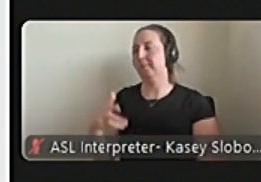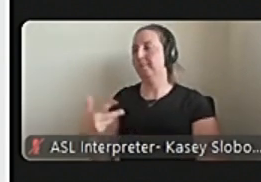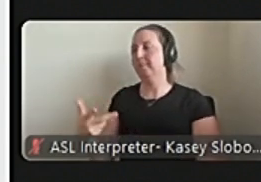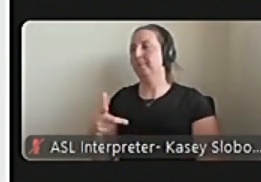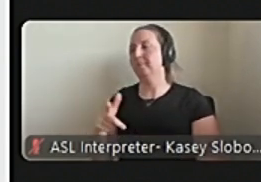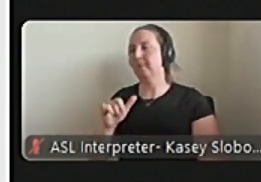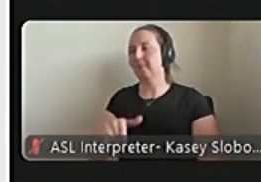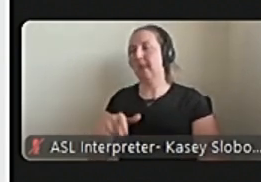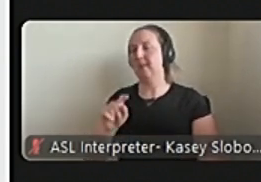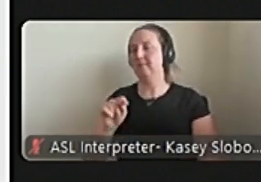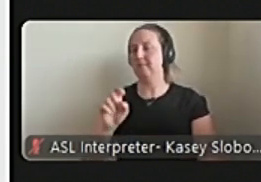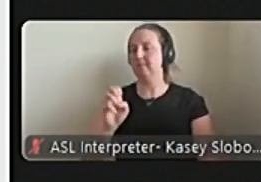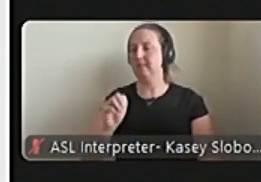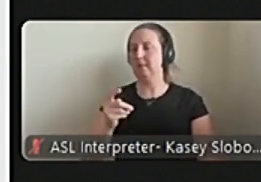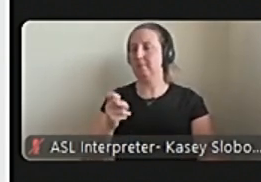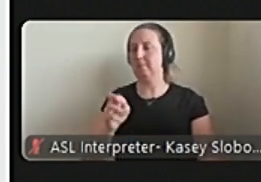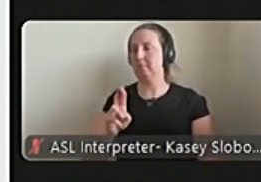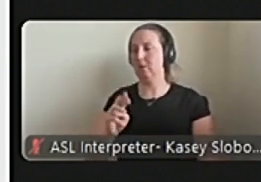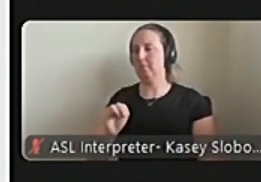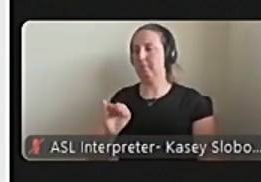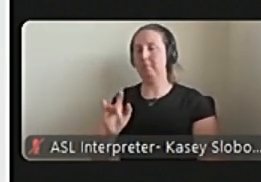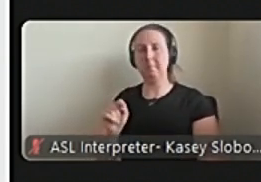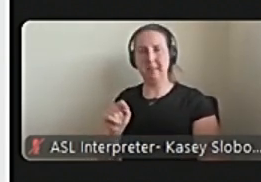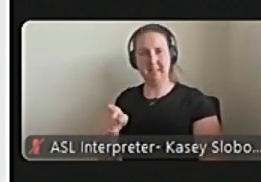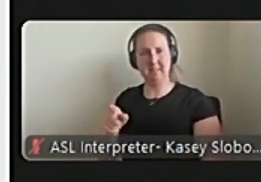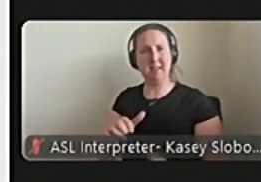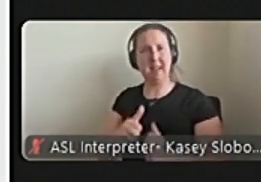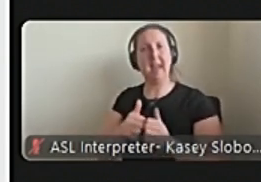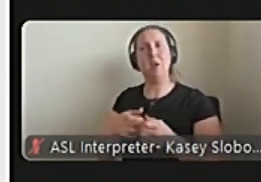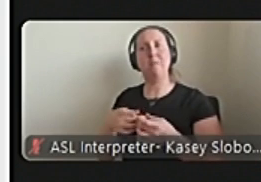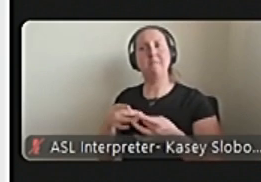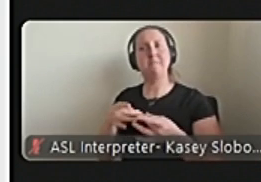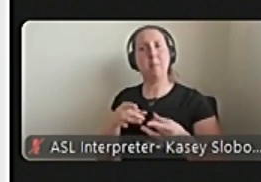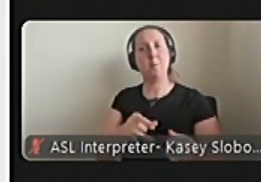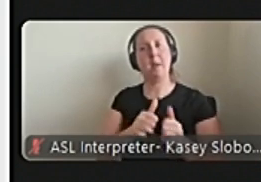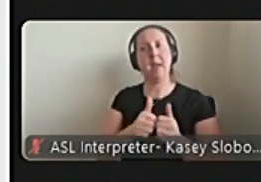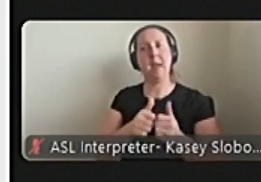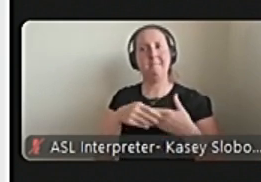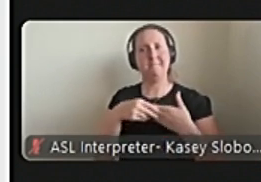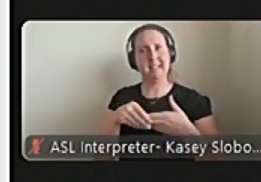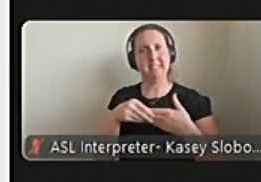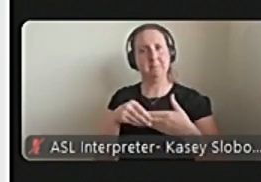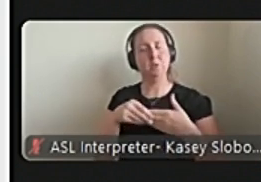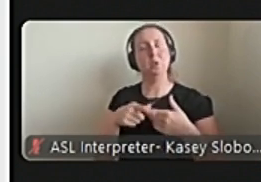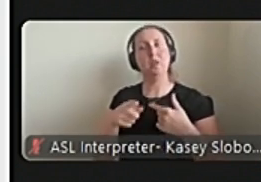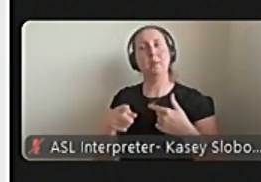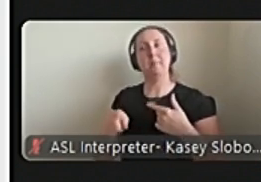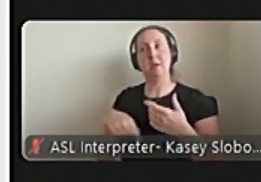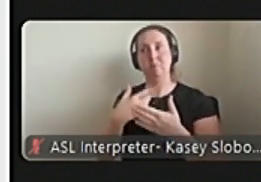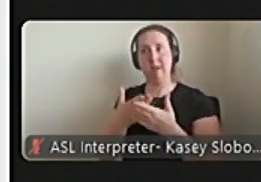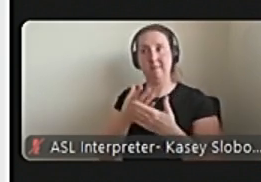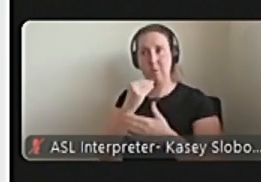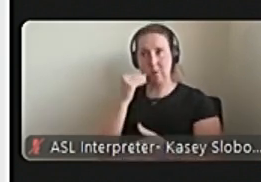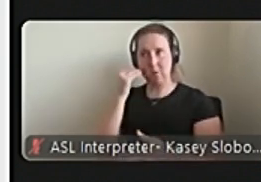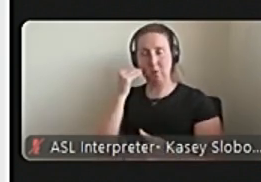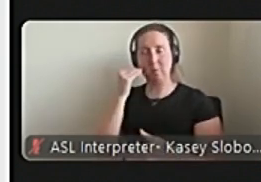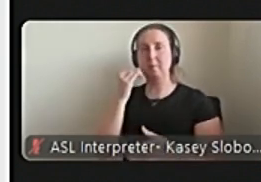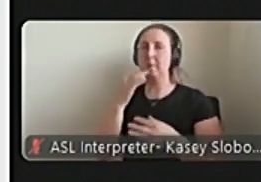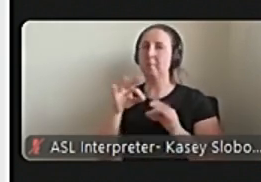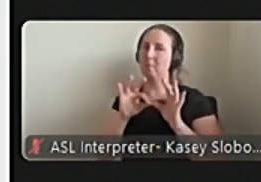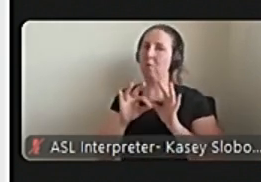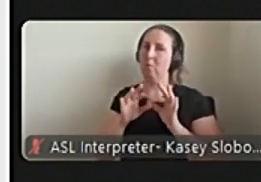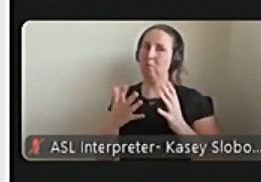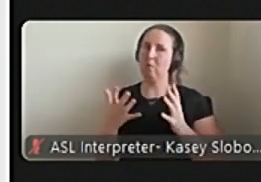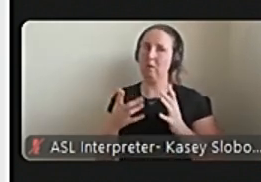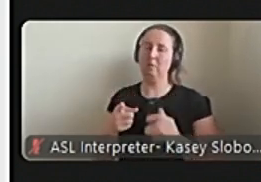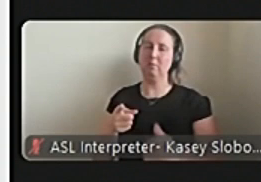temperament to be fluid and flexible. But when you go home, that's why it's so important with the collateral, is to